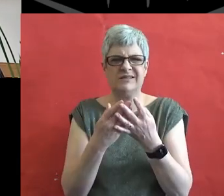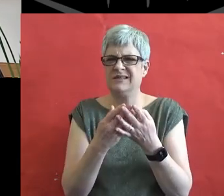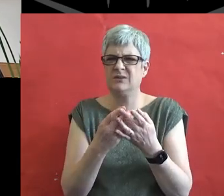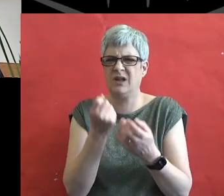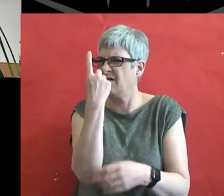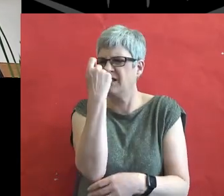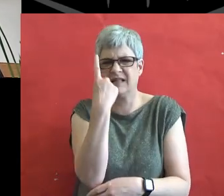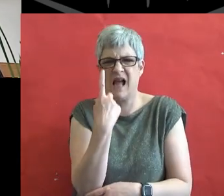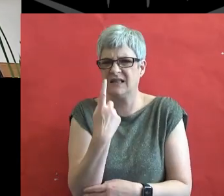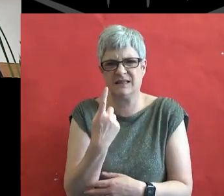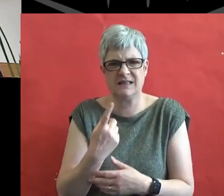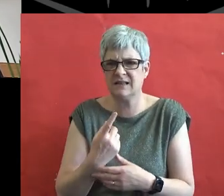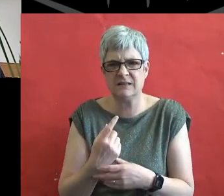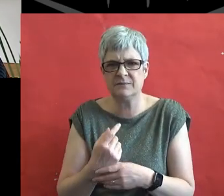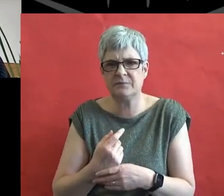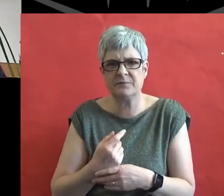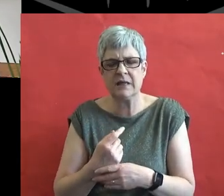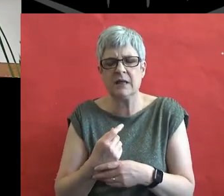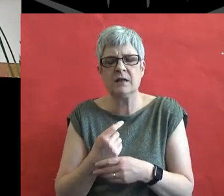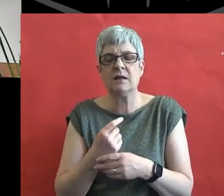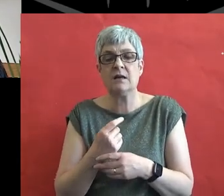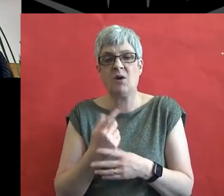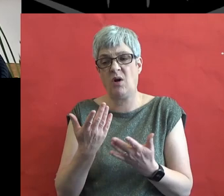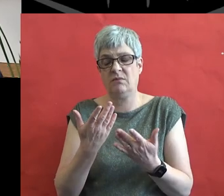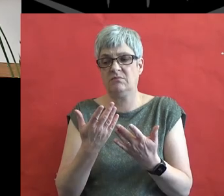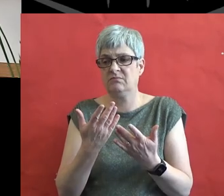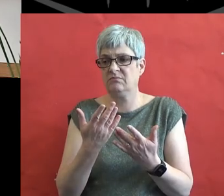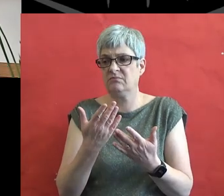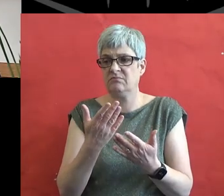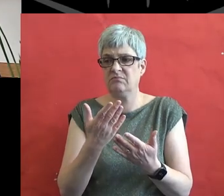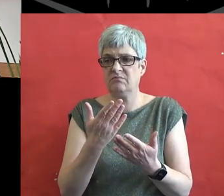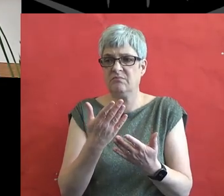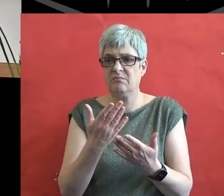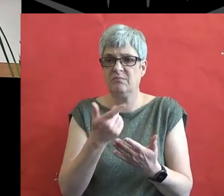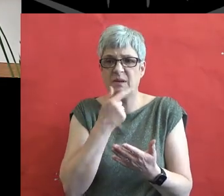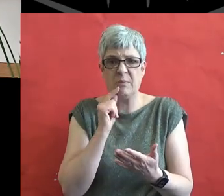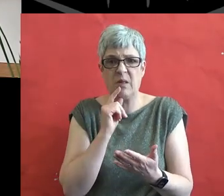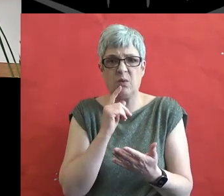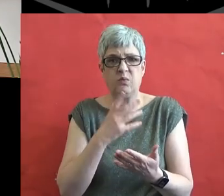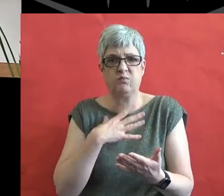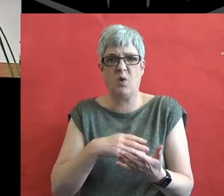brokers, or even to those desperate to be let off,